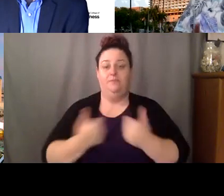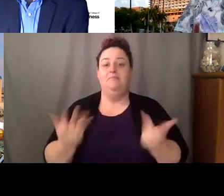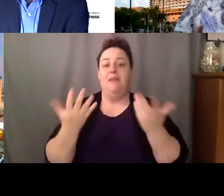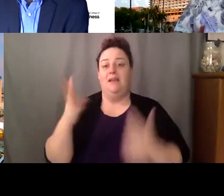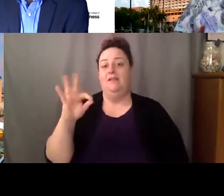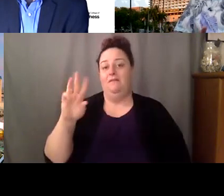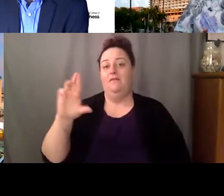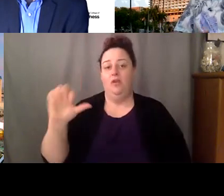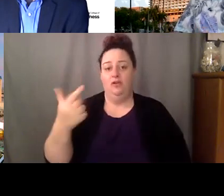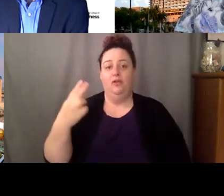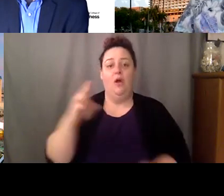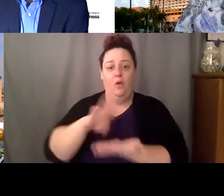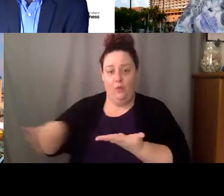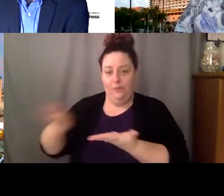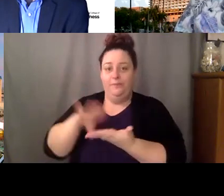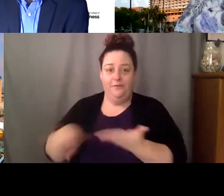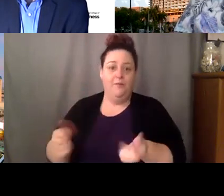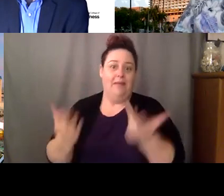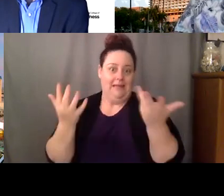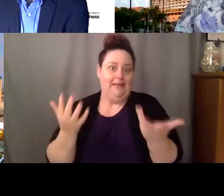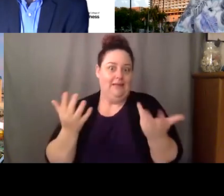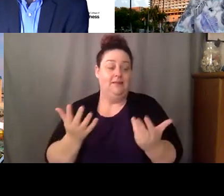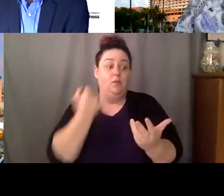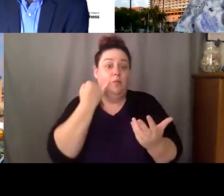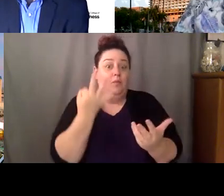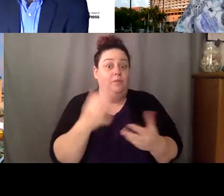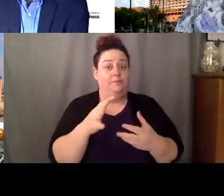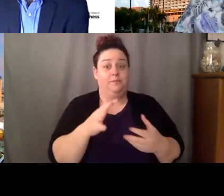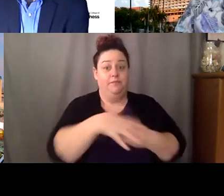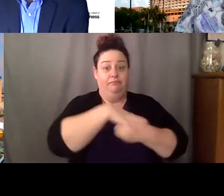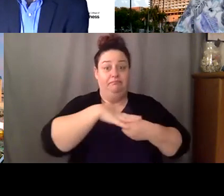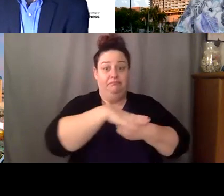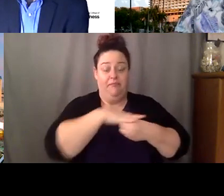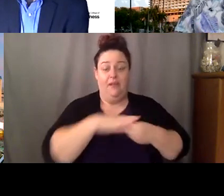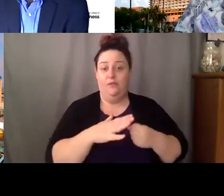people because even with local business, we couldn't support